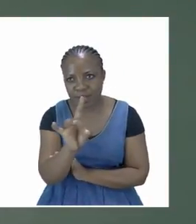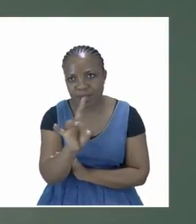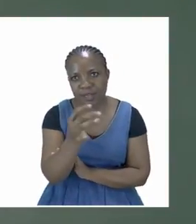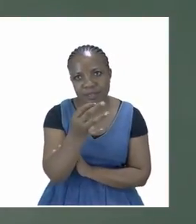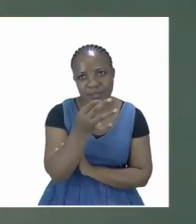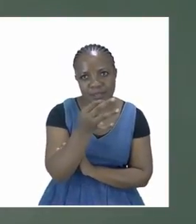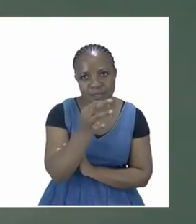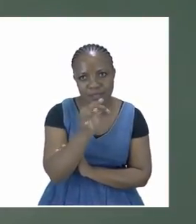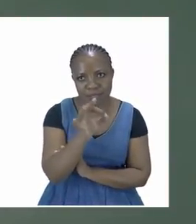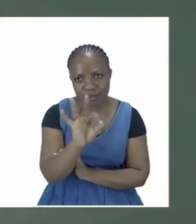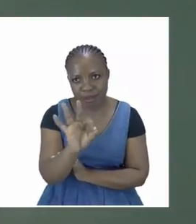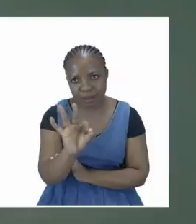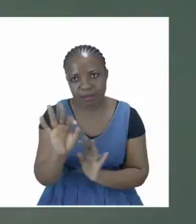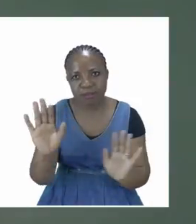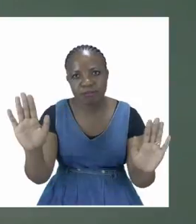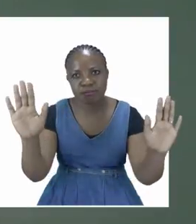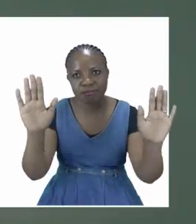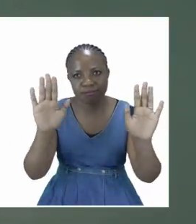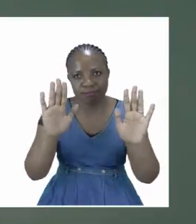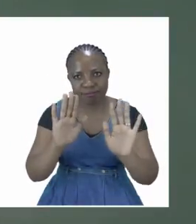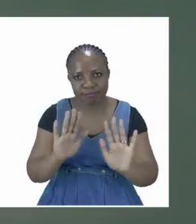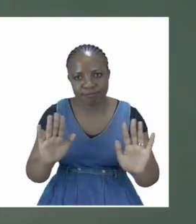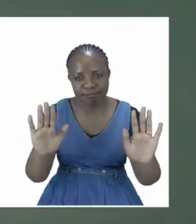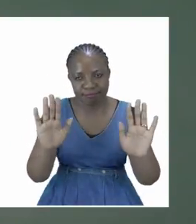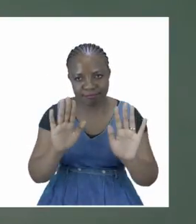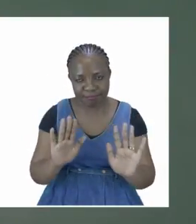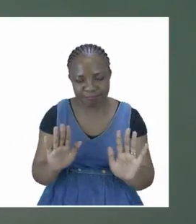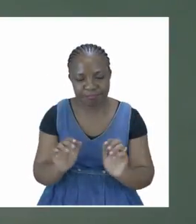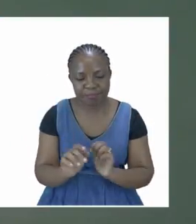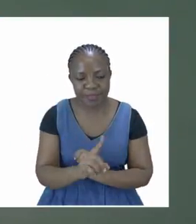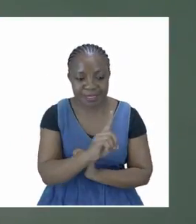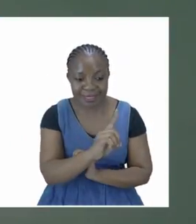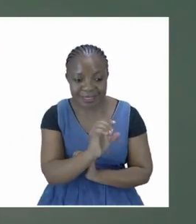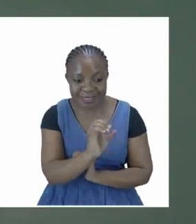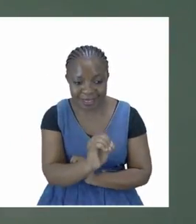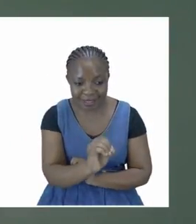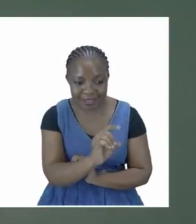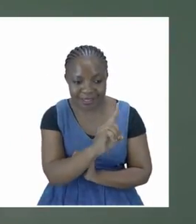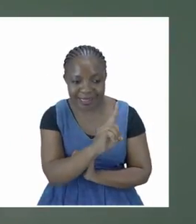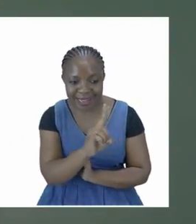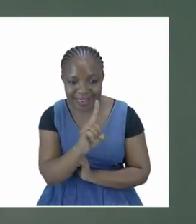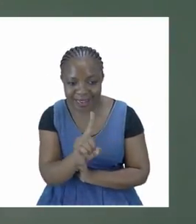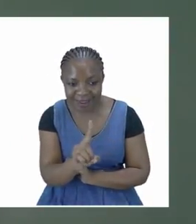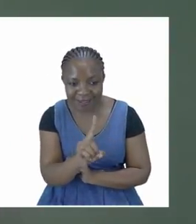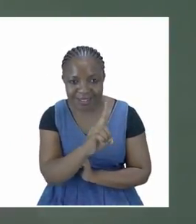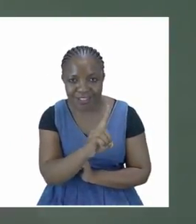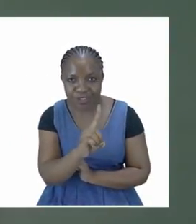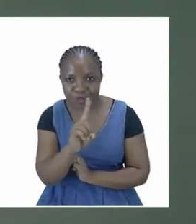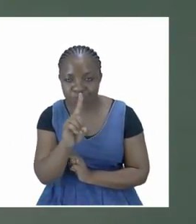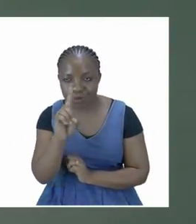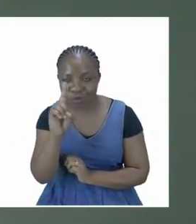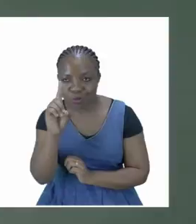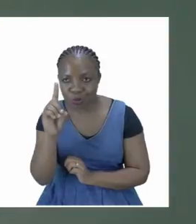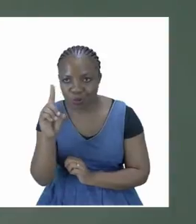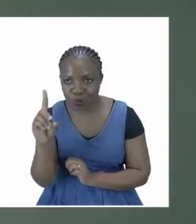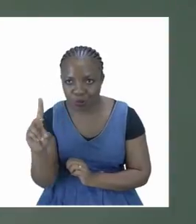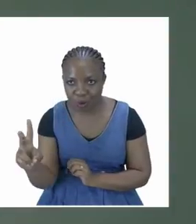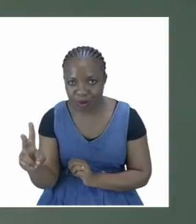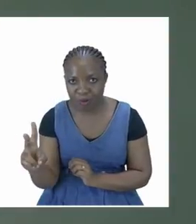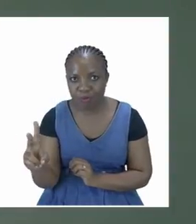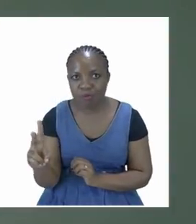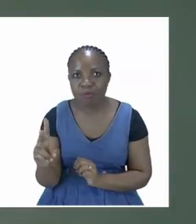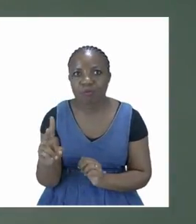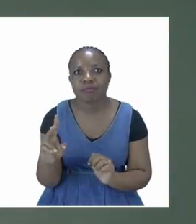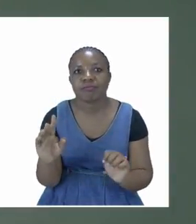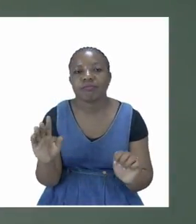Let's continue. 10, 11, 12. So we are going to color